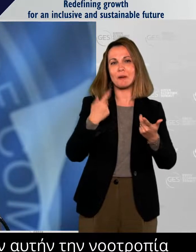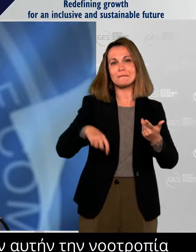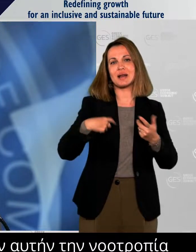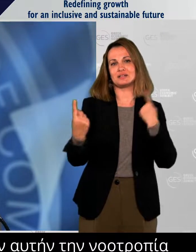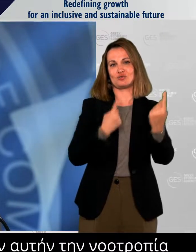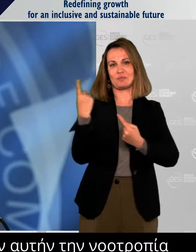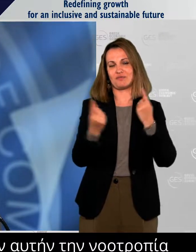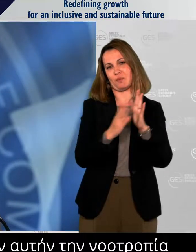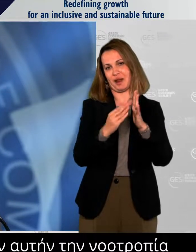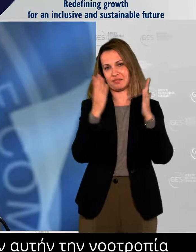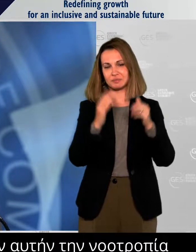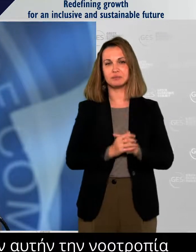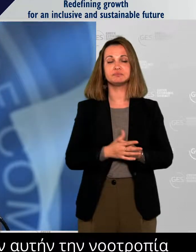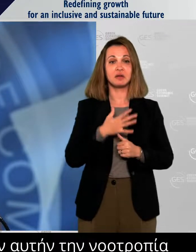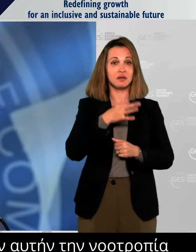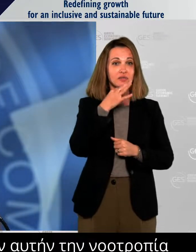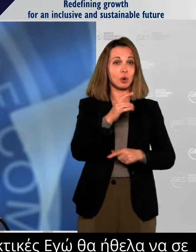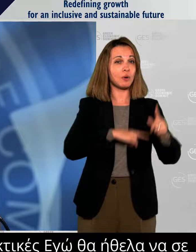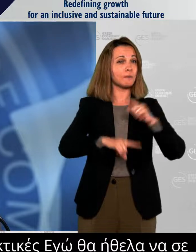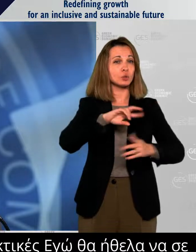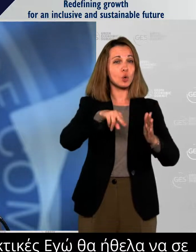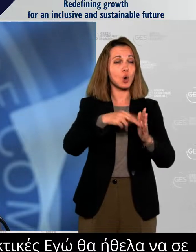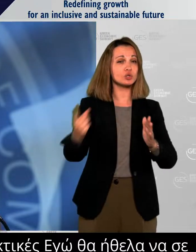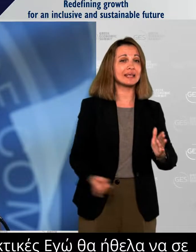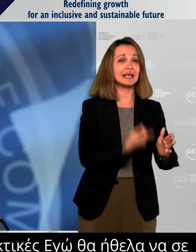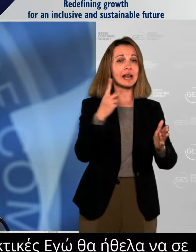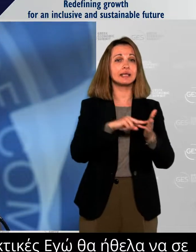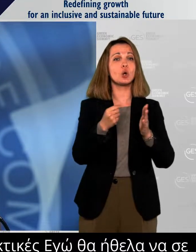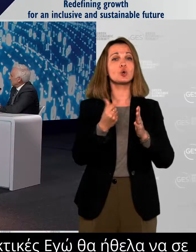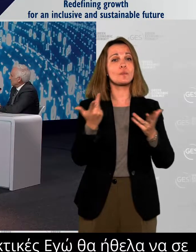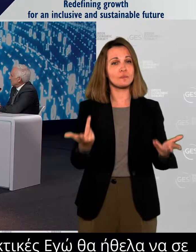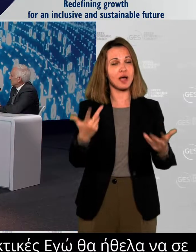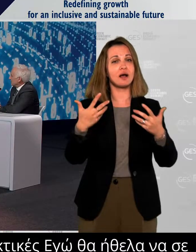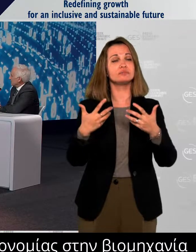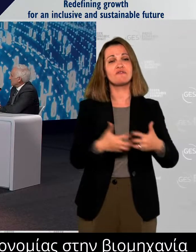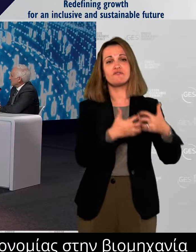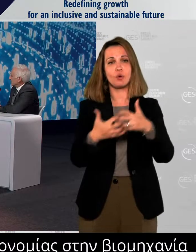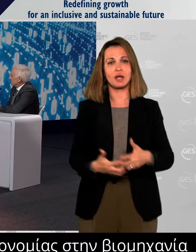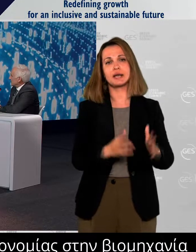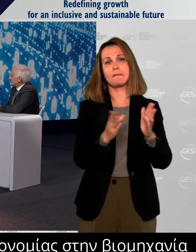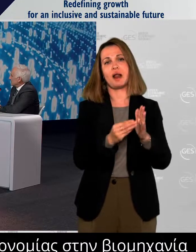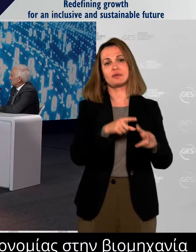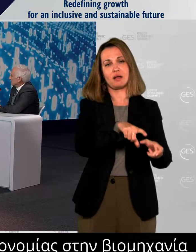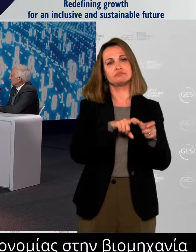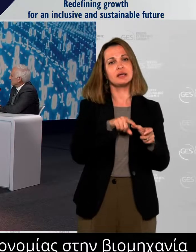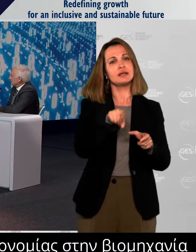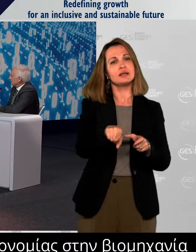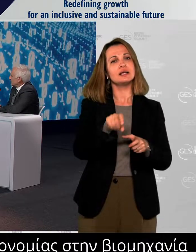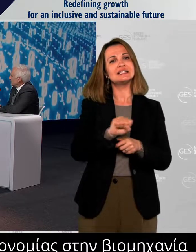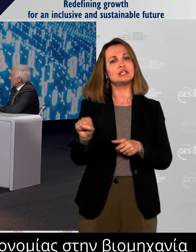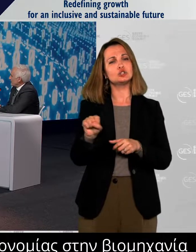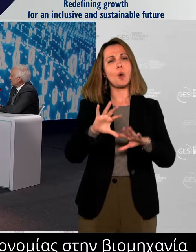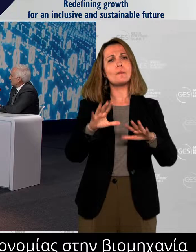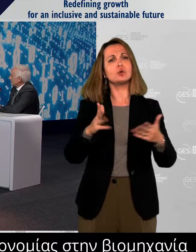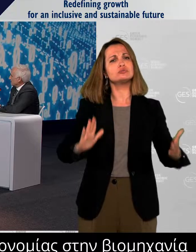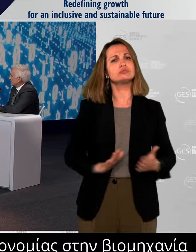How Cisco respond to the challenges of the circular economy? So there are great examples